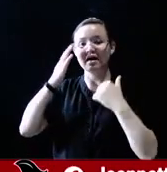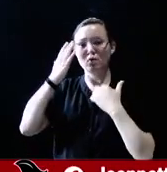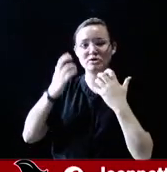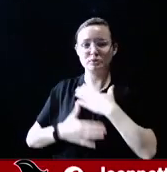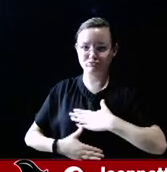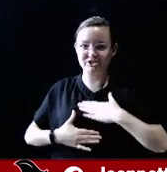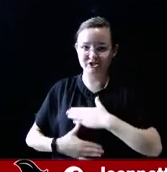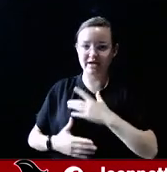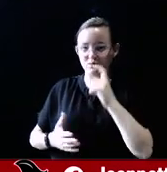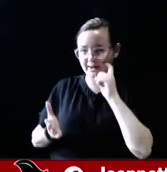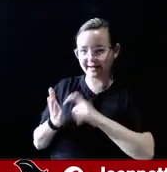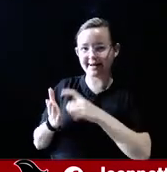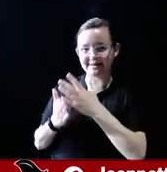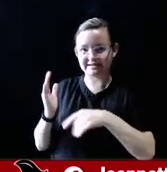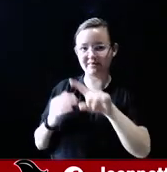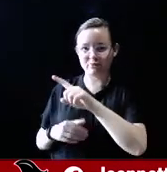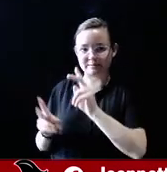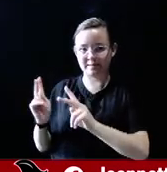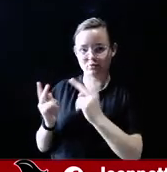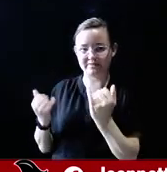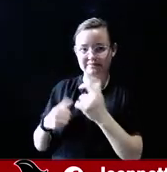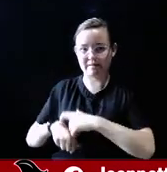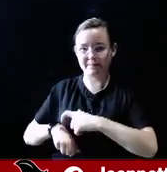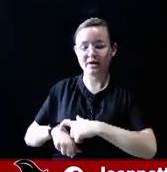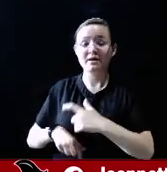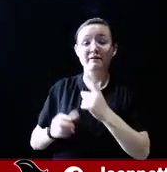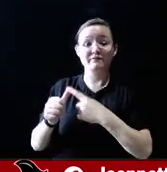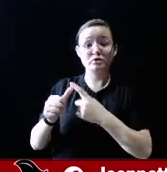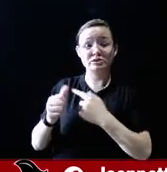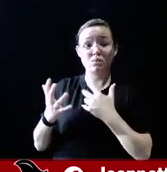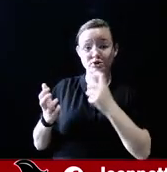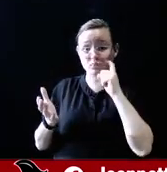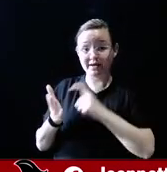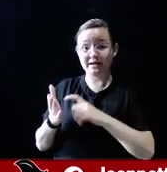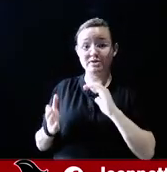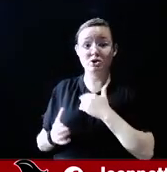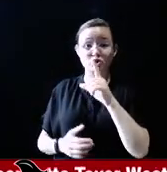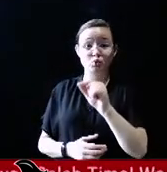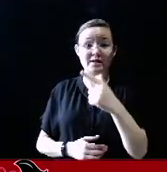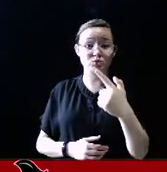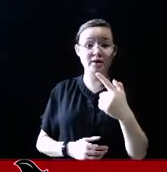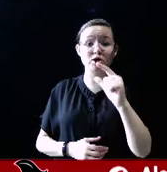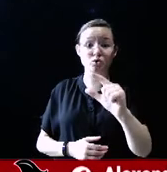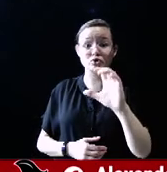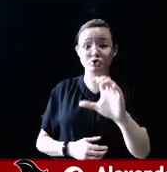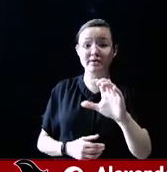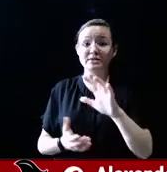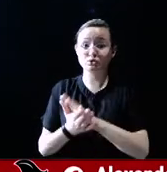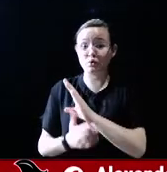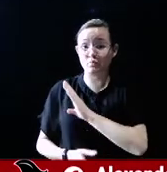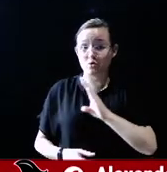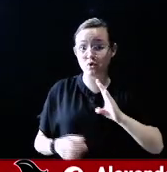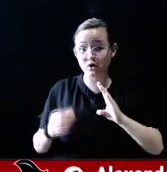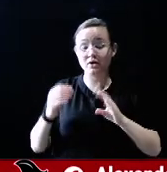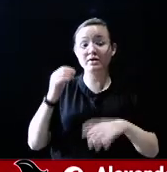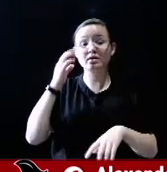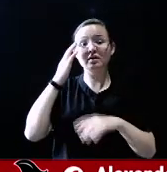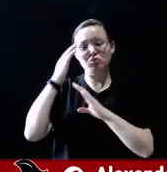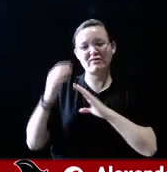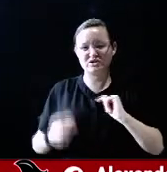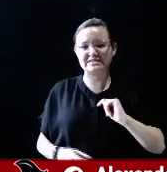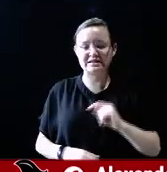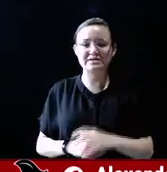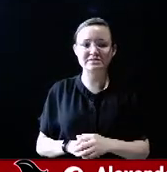recognizing some of them at this time. We'd first like to recognize our 2021 Goose Creek School Board of